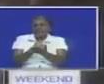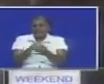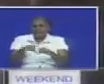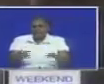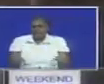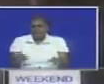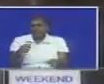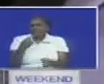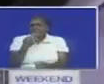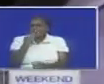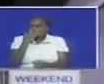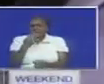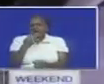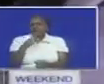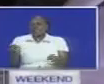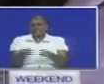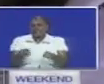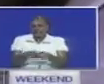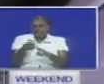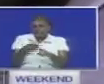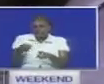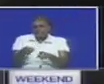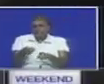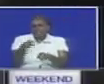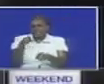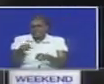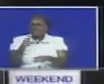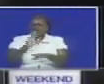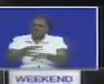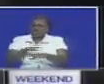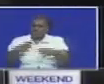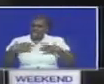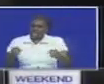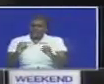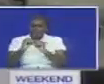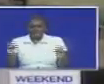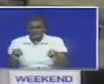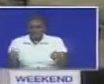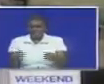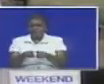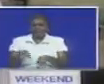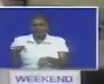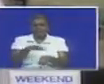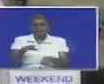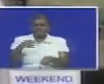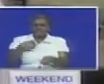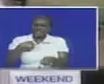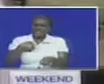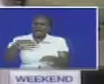The smoke or carbon monoxide that comes from the combustion is neither good for her health nor the environment.